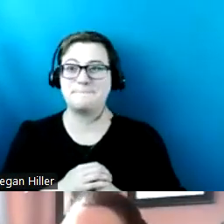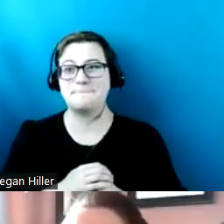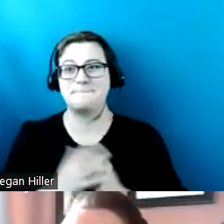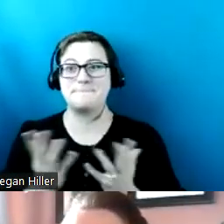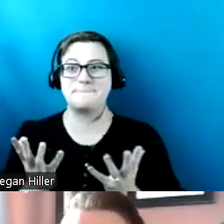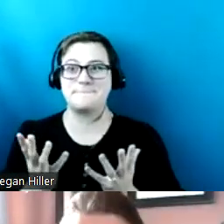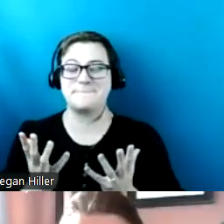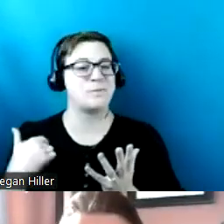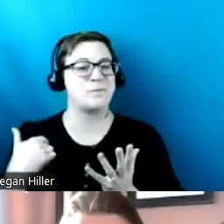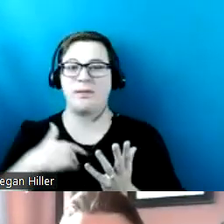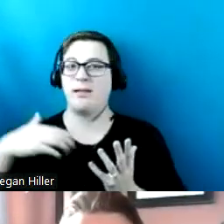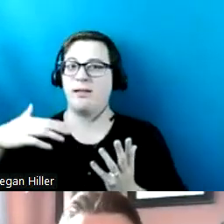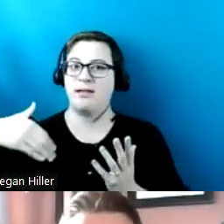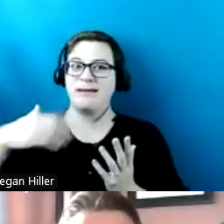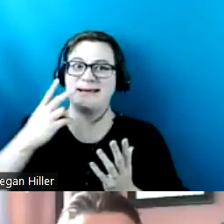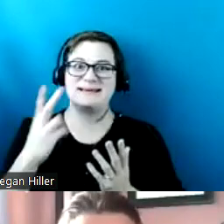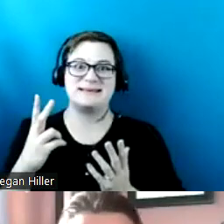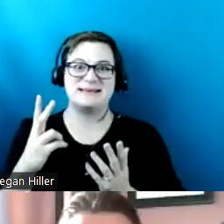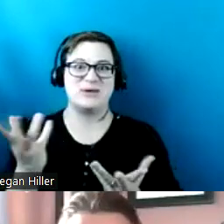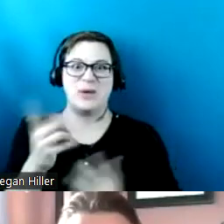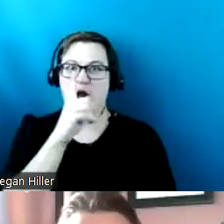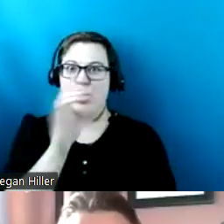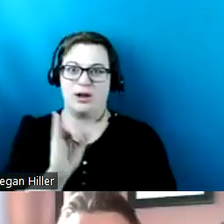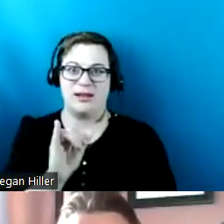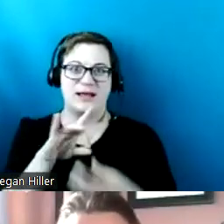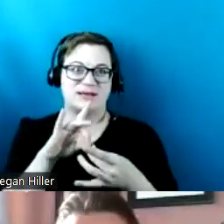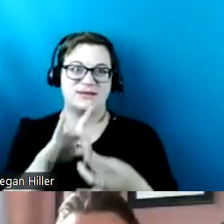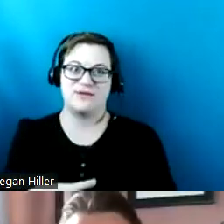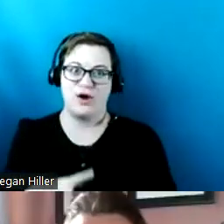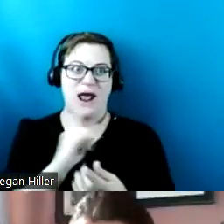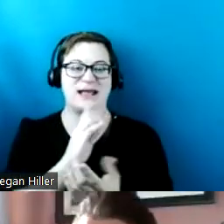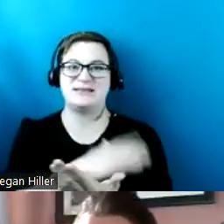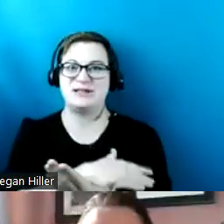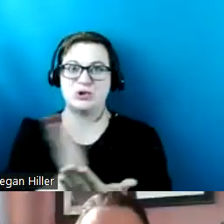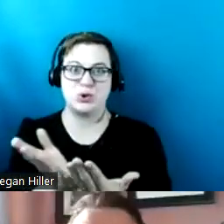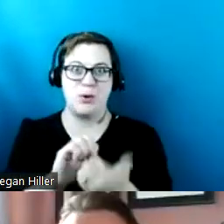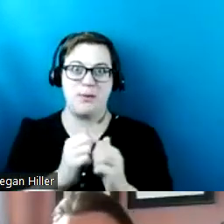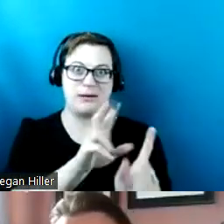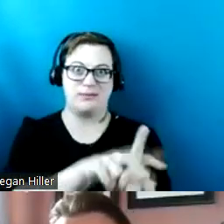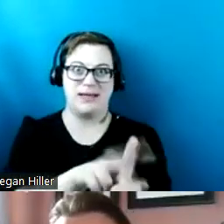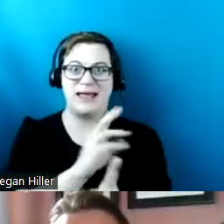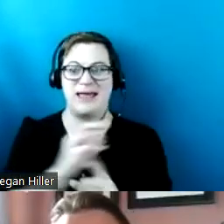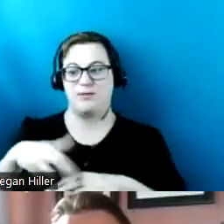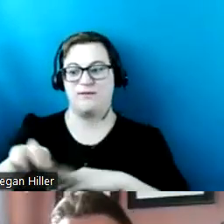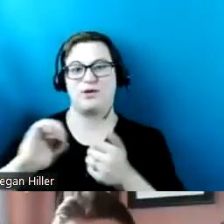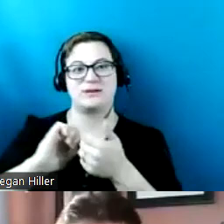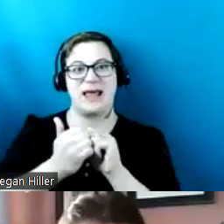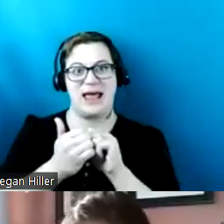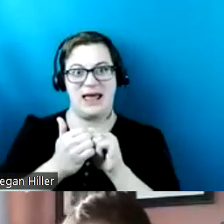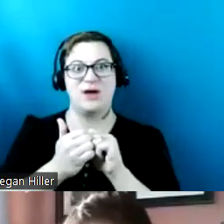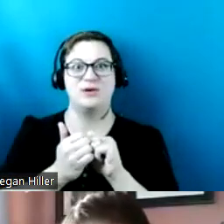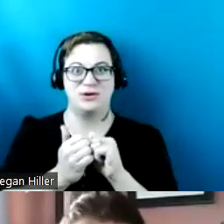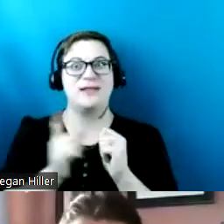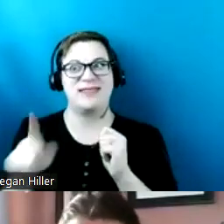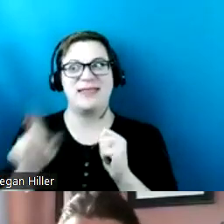We have yet to see what this is truly going to look like as far as scope and what these referrals are going to, how these are going to shake out once this